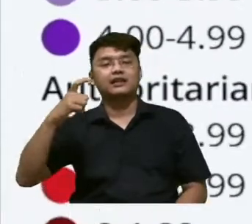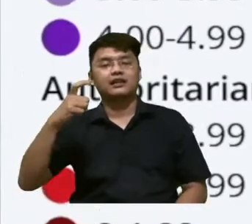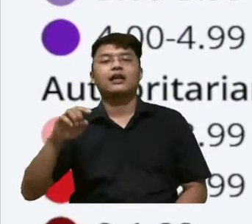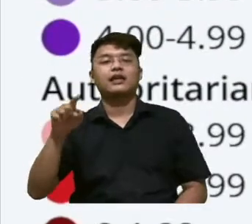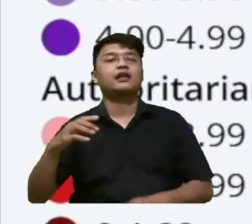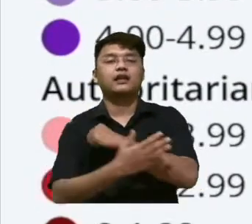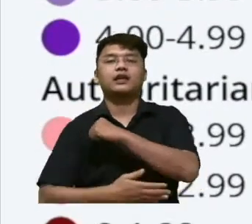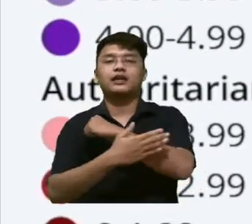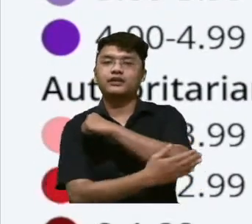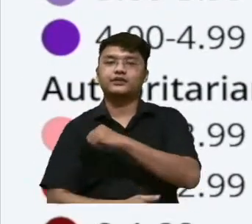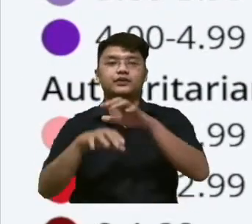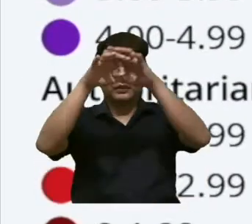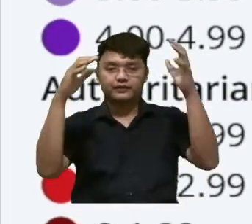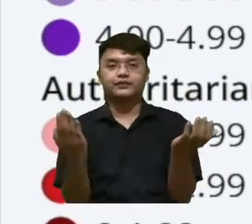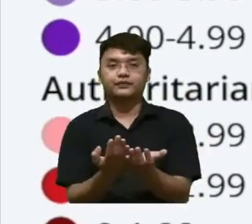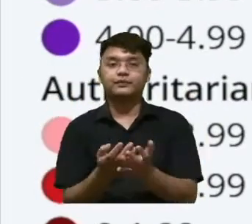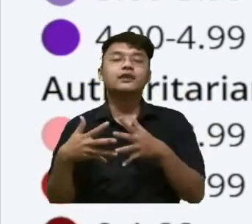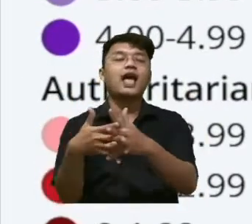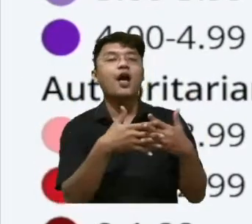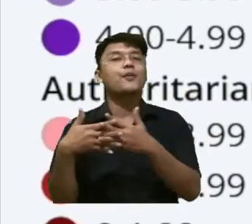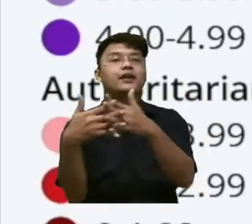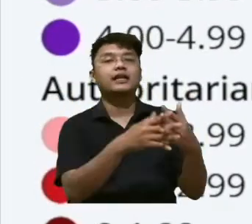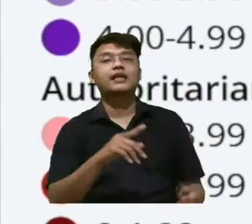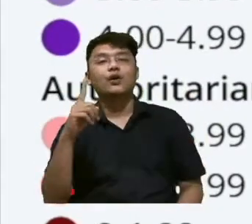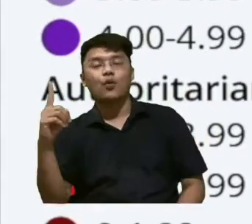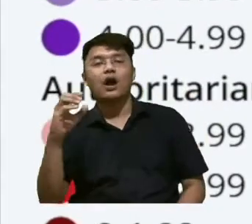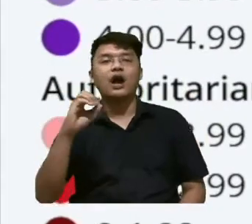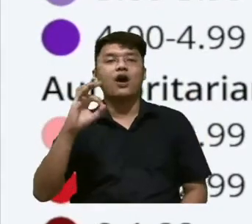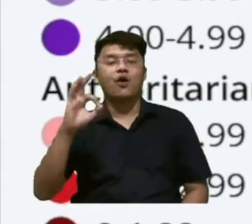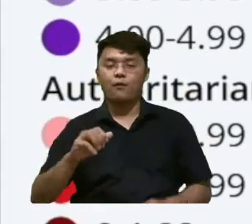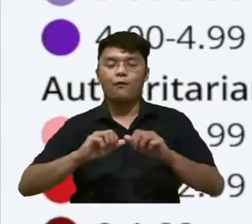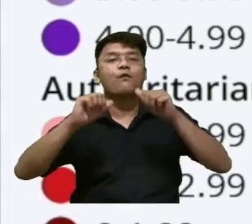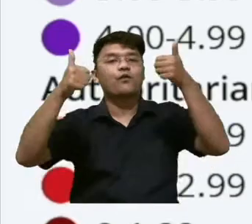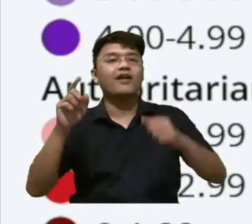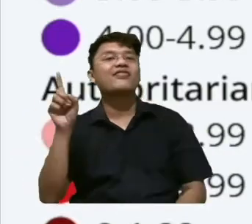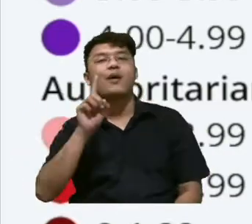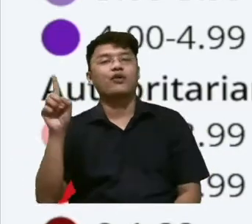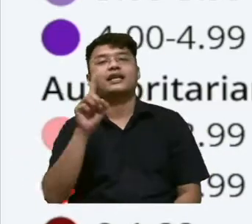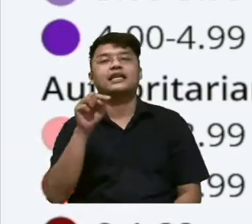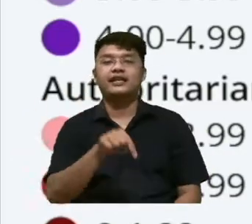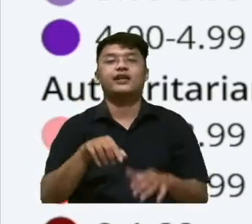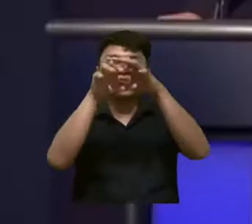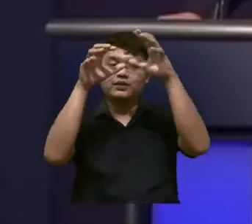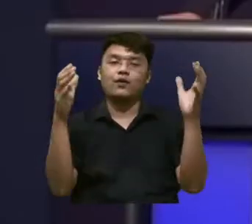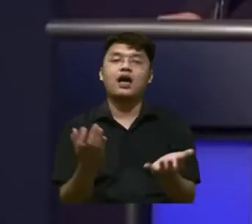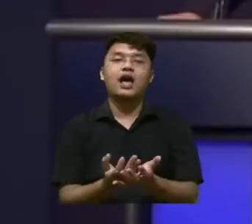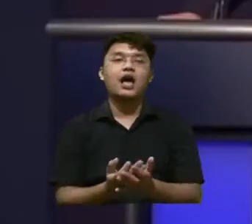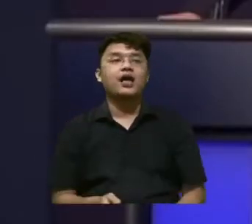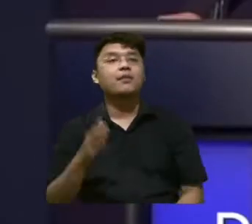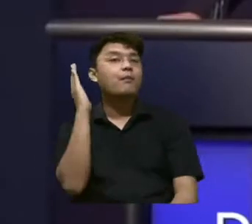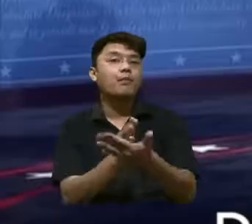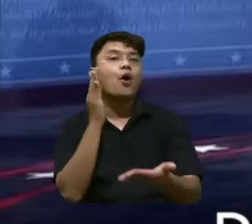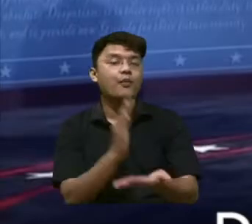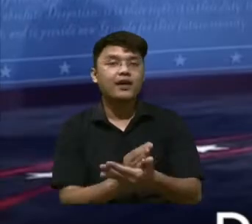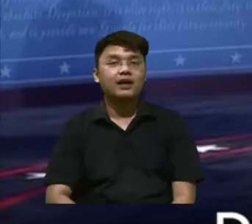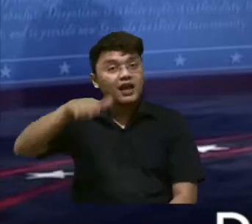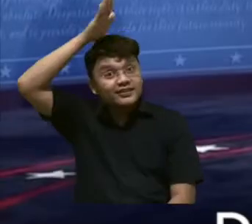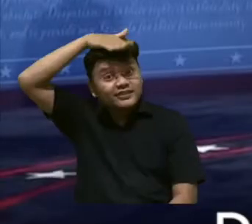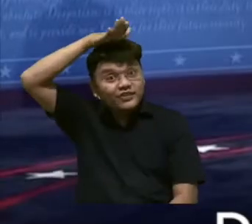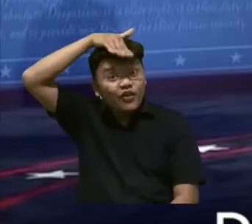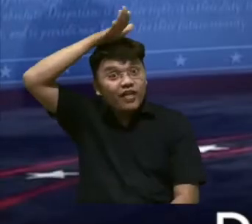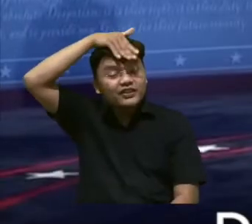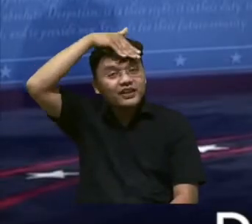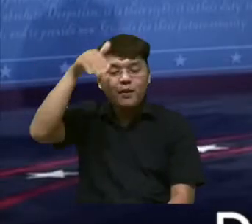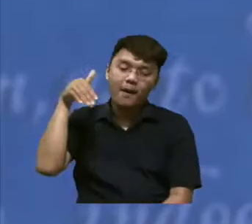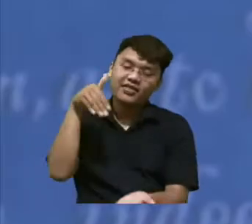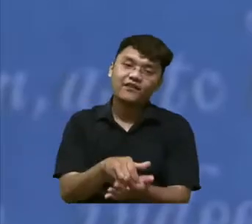world. The United States is named as one of the full democracy countries in the world. The problem was, Donald Trump had been defeated